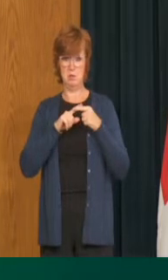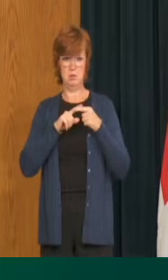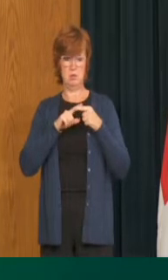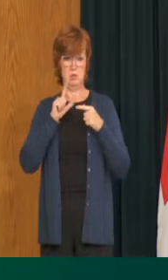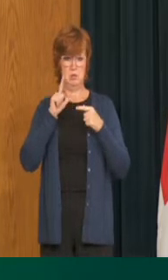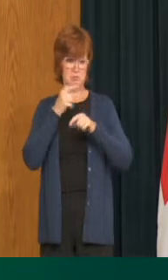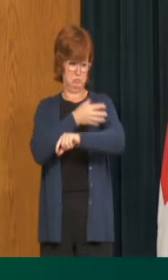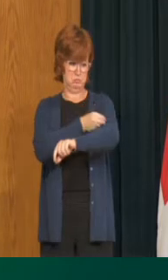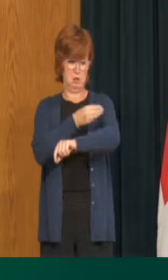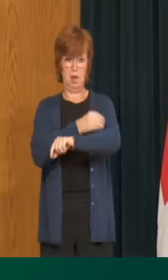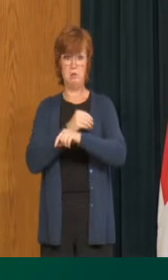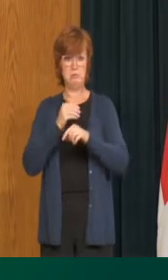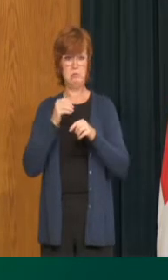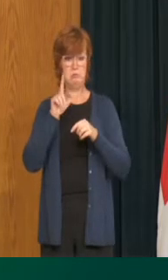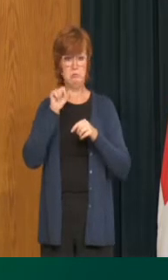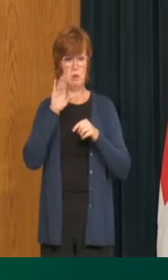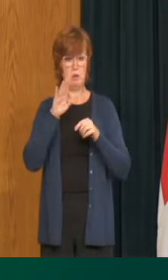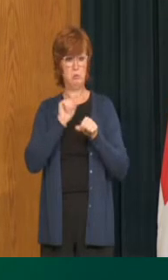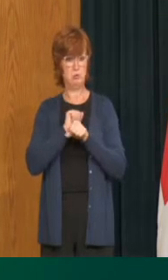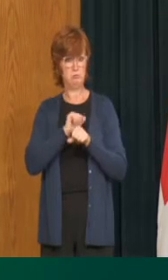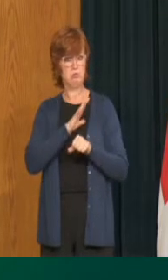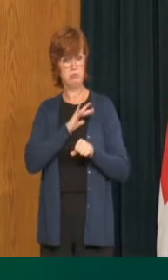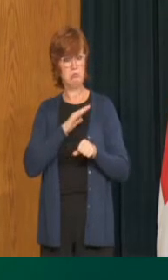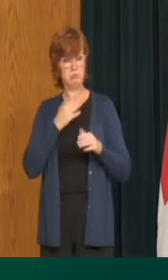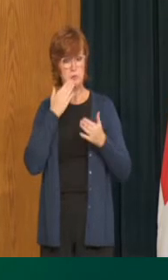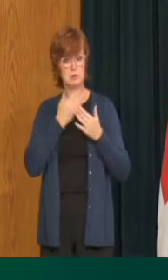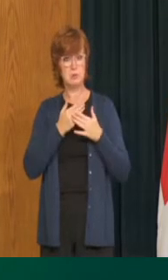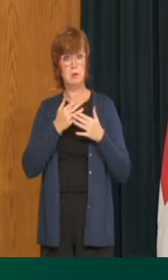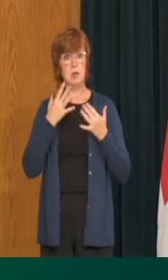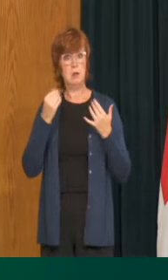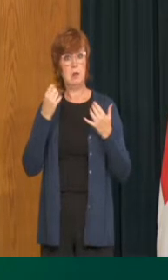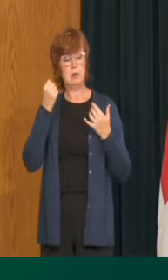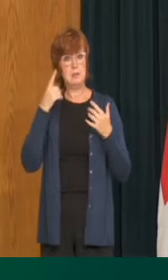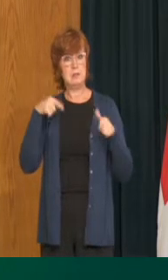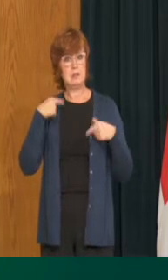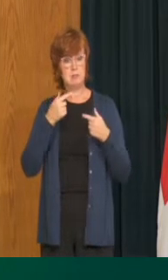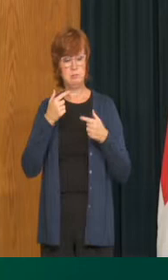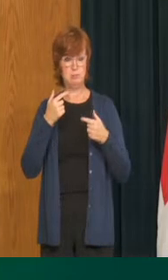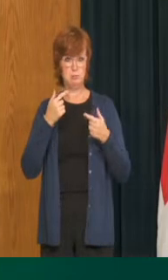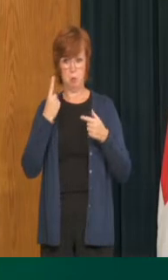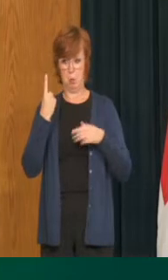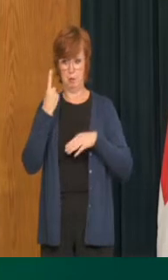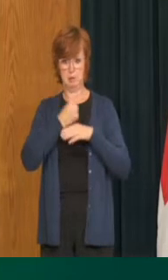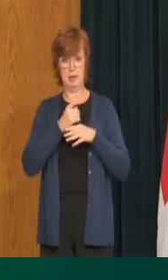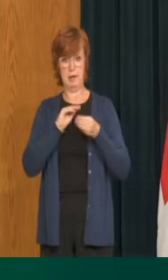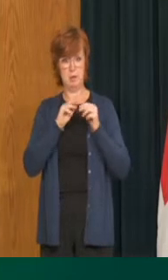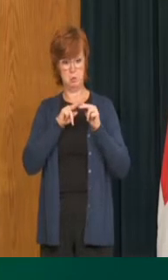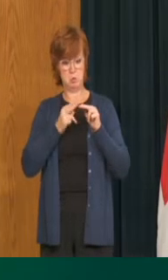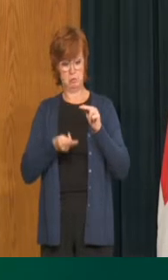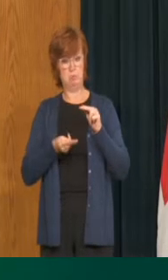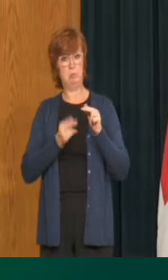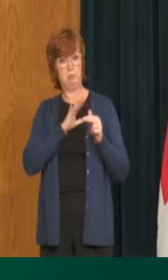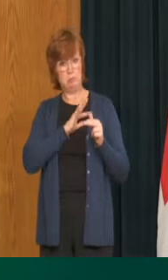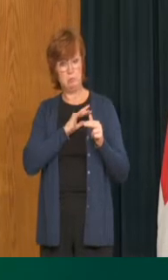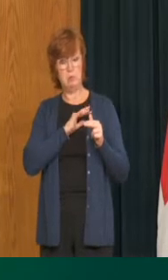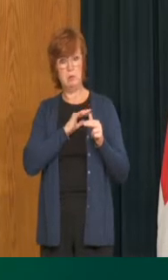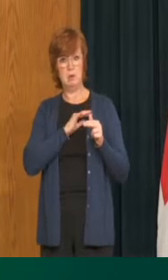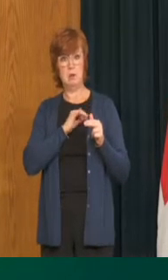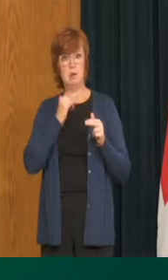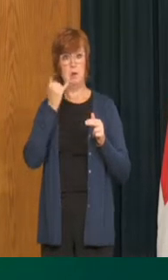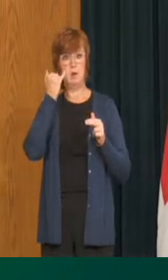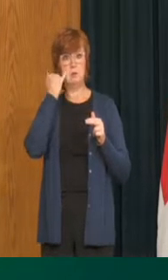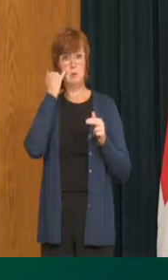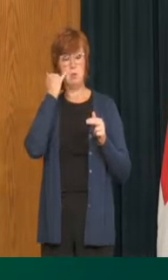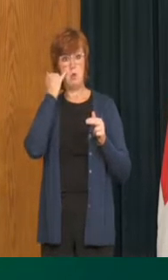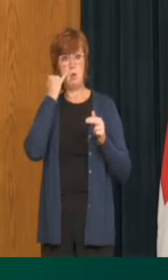if it goes down like it's gone down a bit over the last day or two, that's fine. But if it goes up to higher than